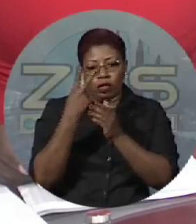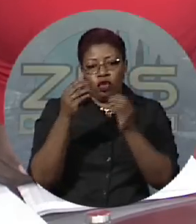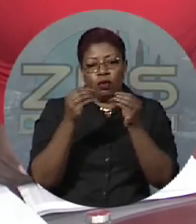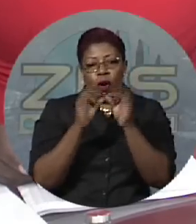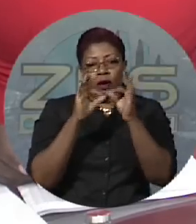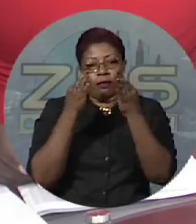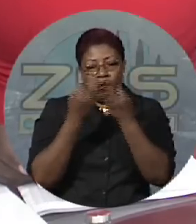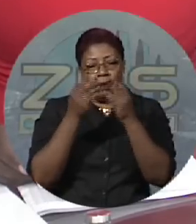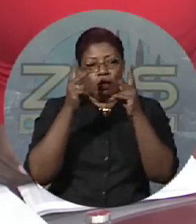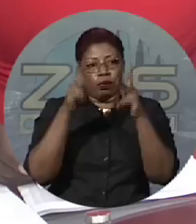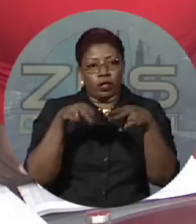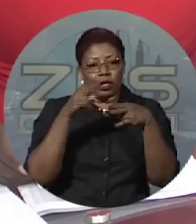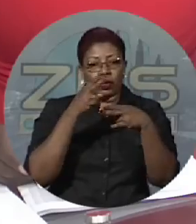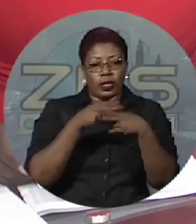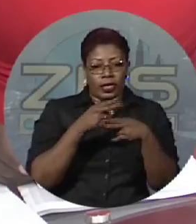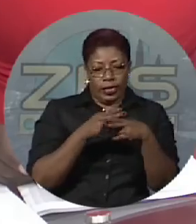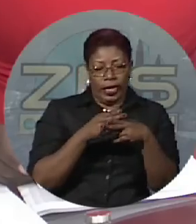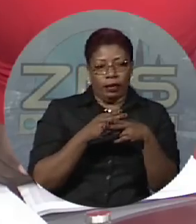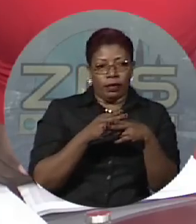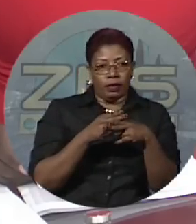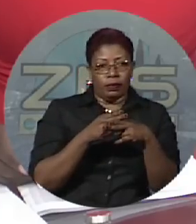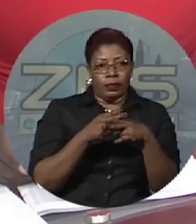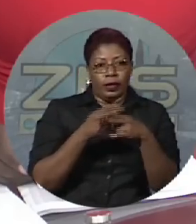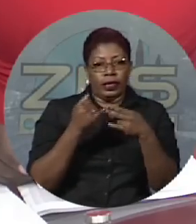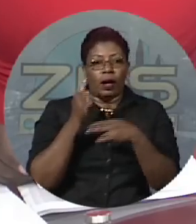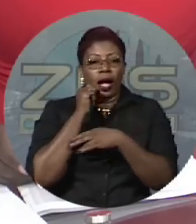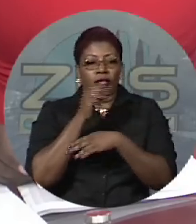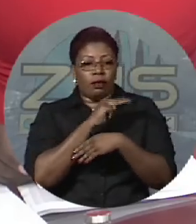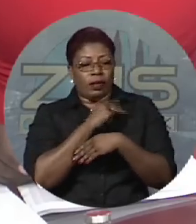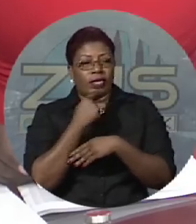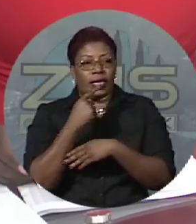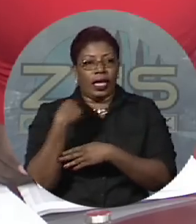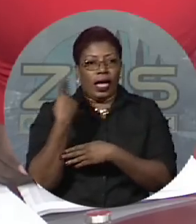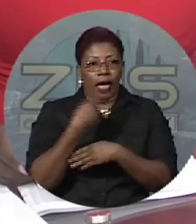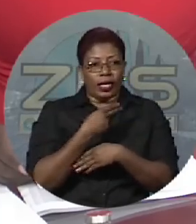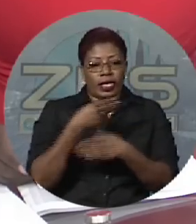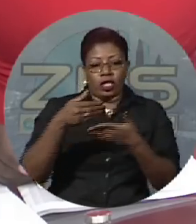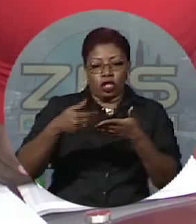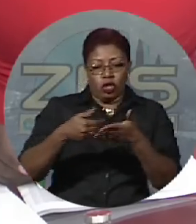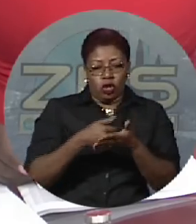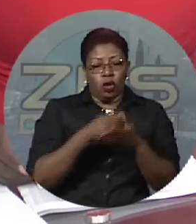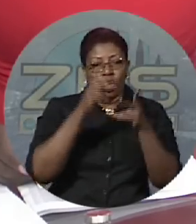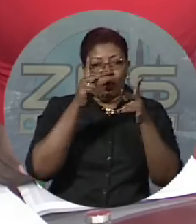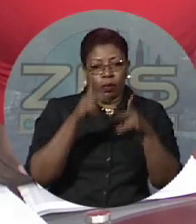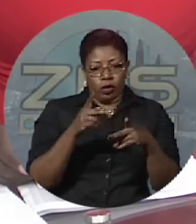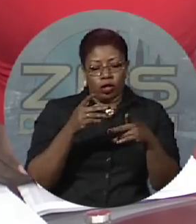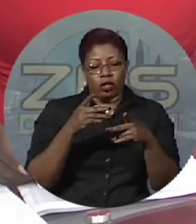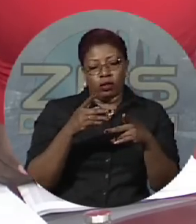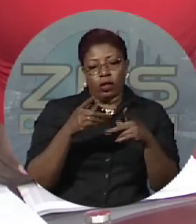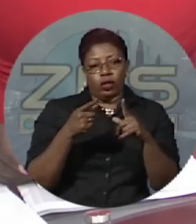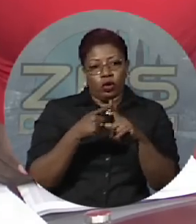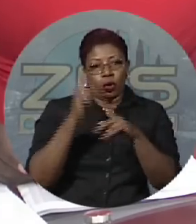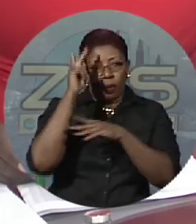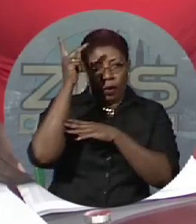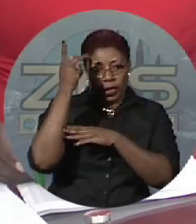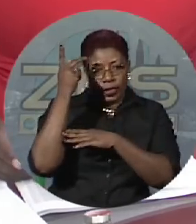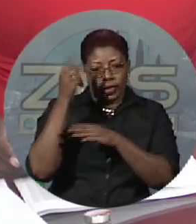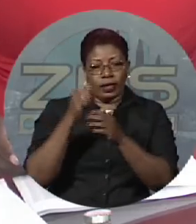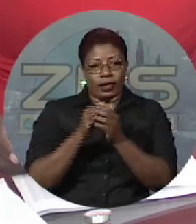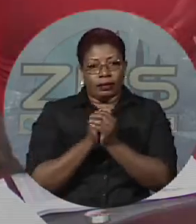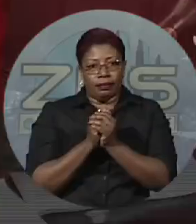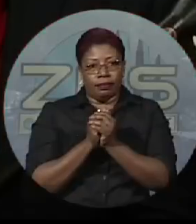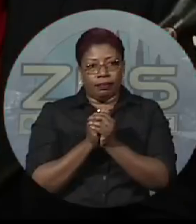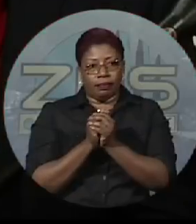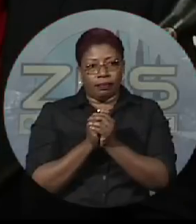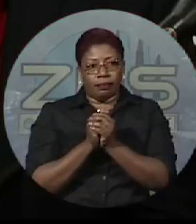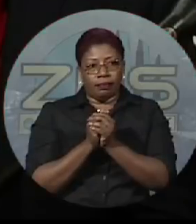Island candidates were ratified. And as Altavis Munning tells us tonight, they are newcomers to frontline politics.